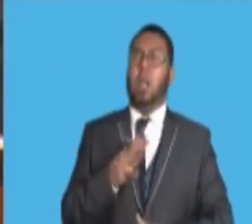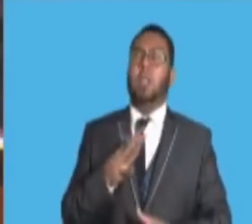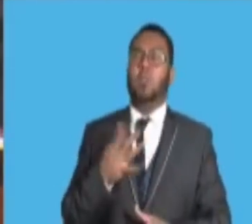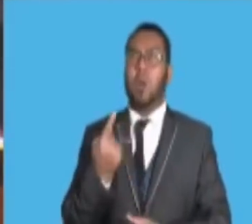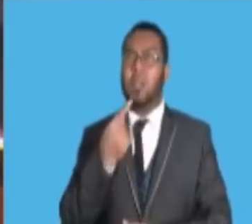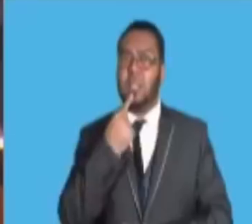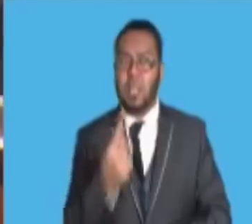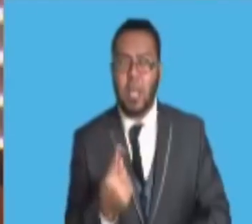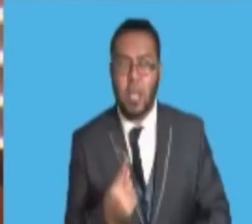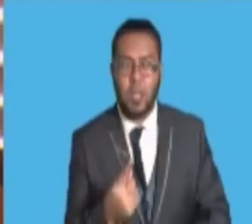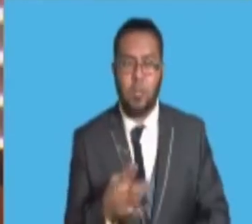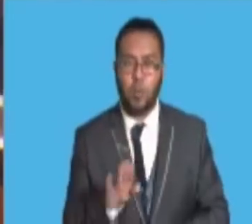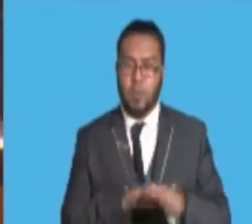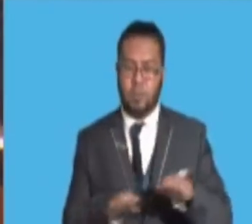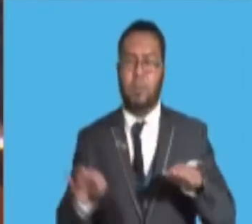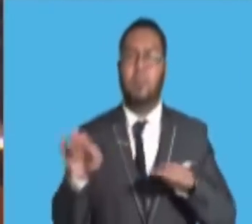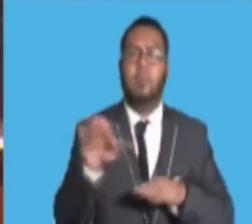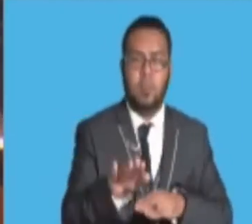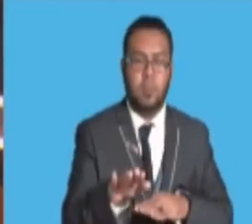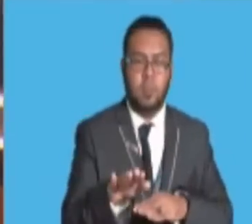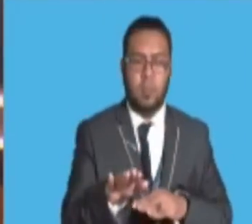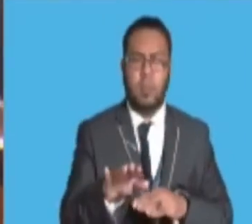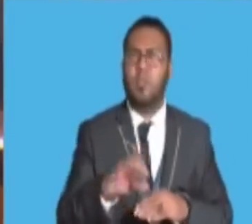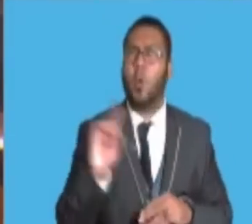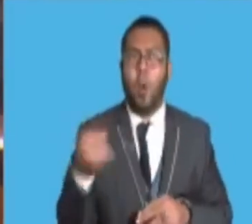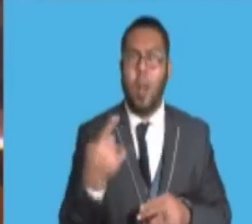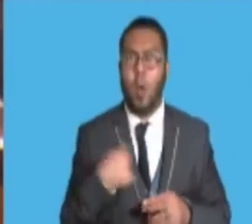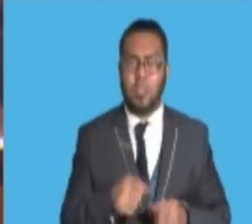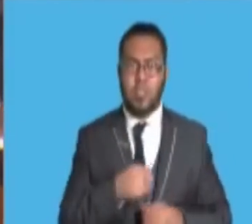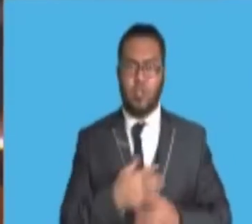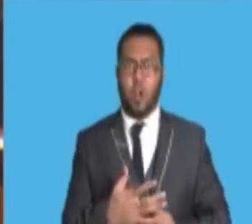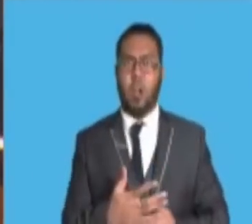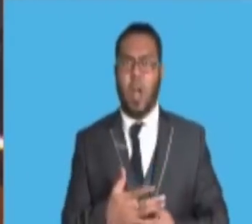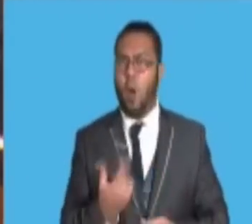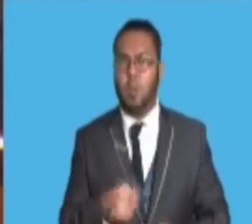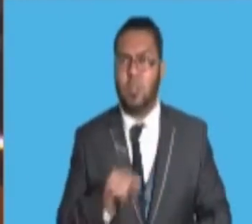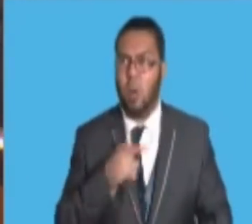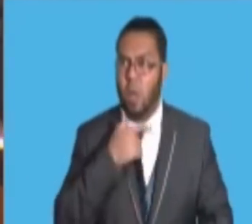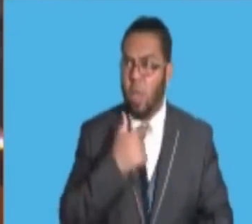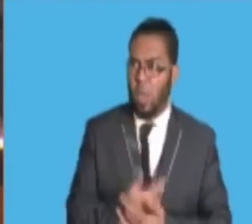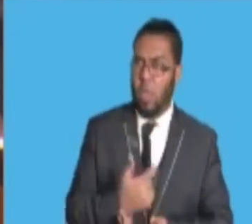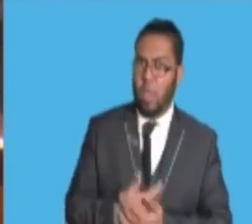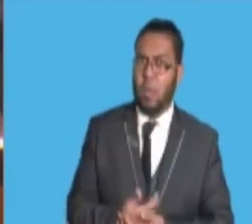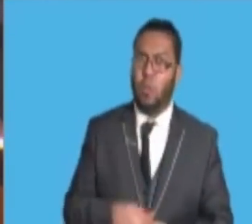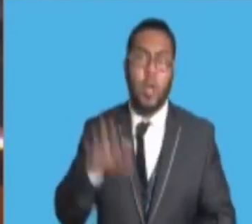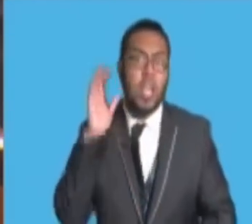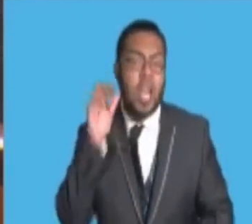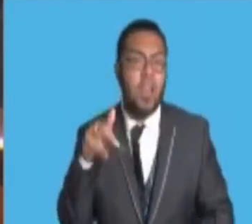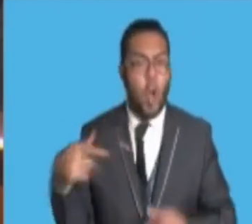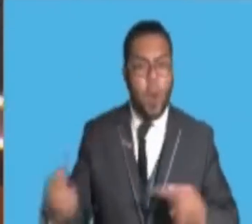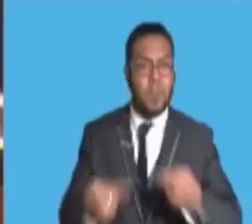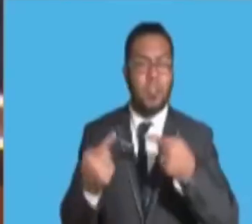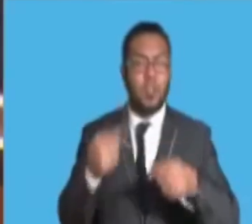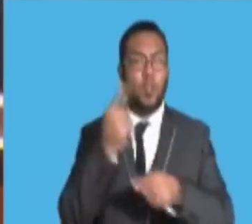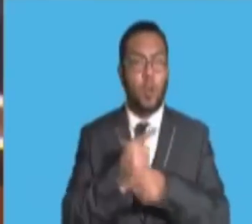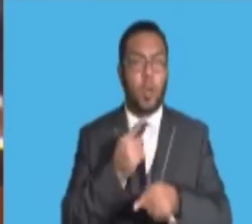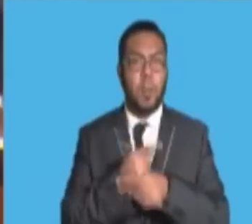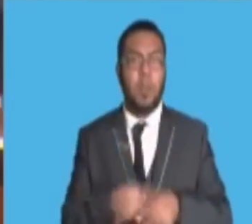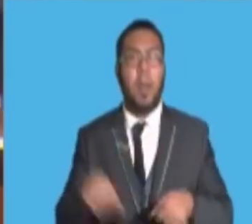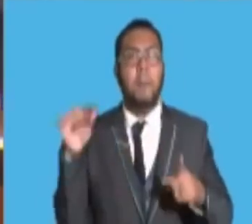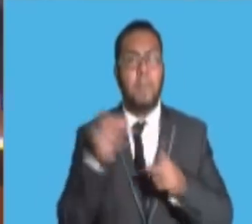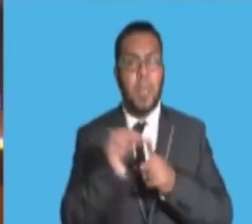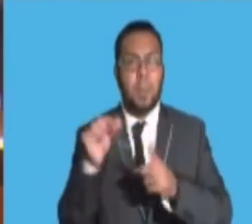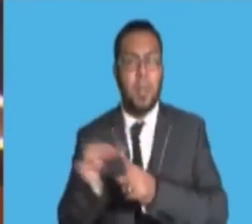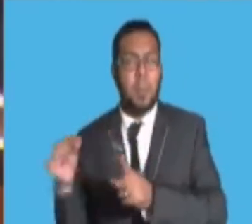what they say to get ahead at this point. So while I wasn't shocked, I was still appalled to hear the opposition talk about the public-private